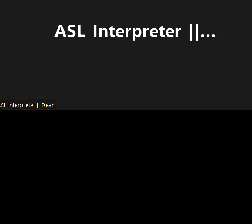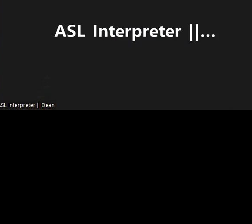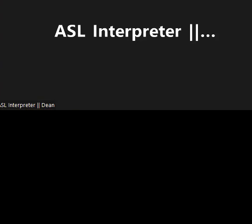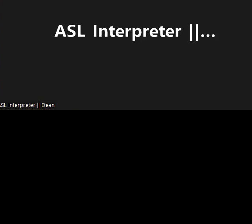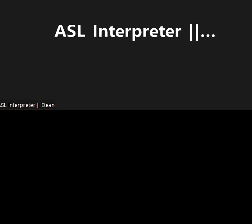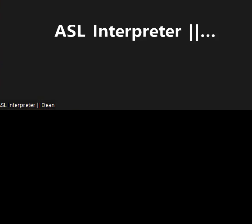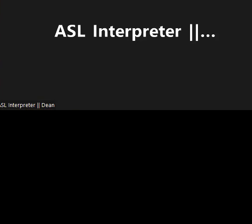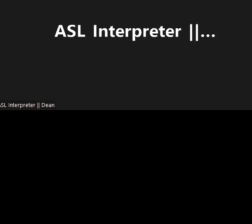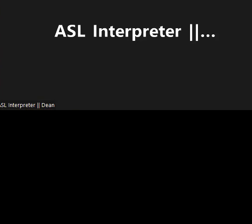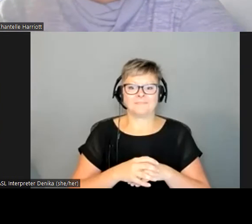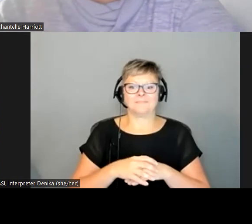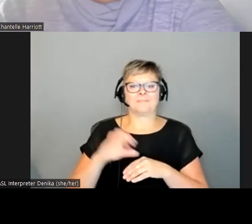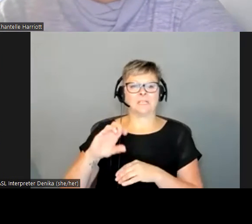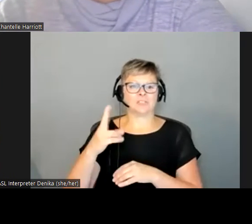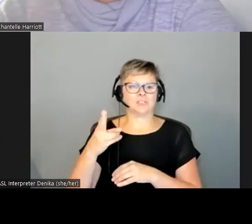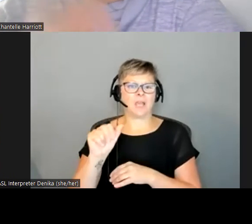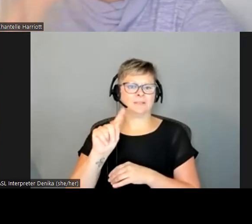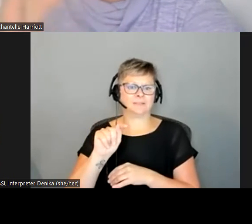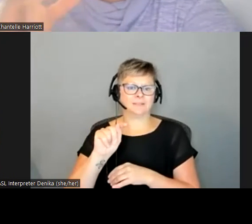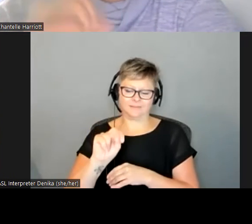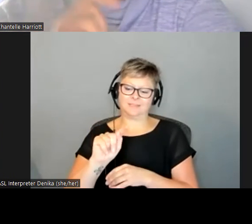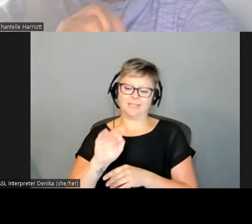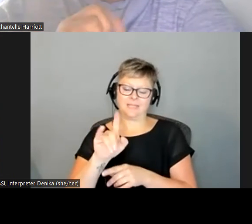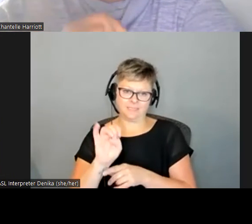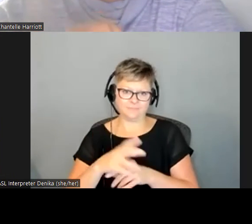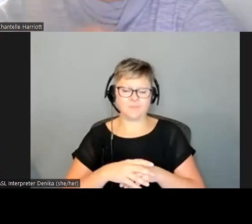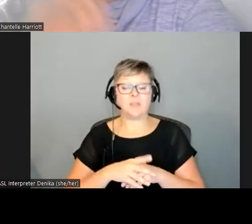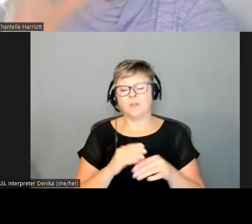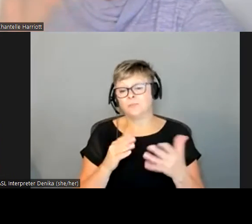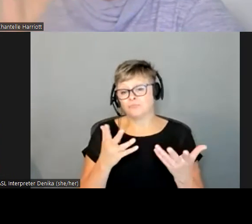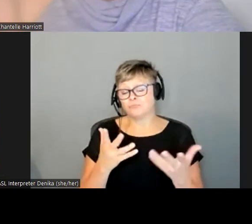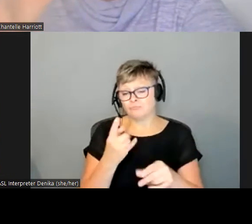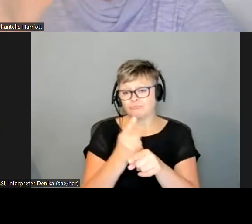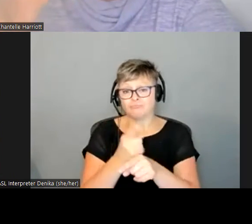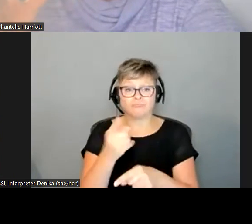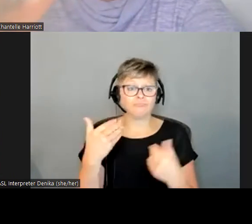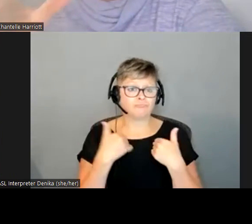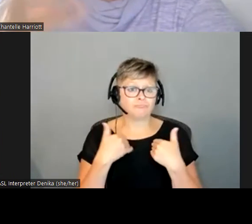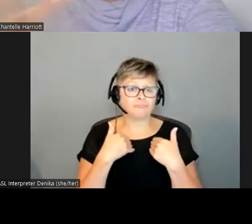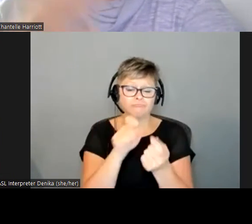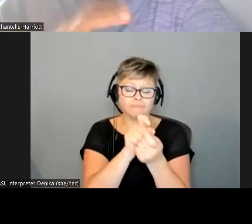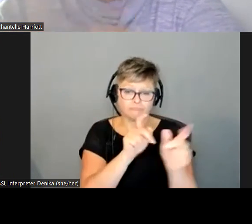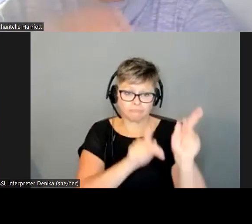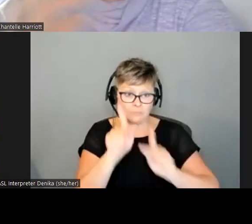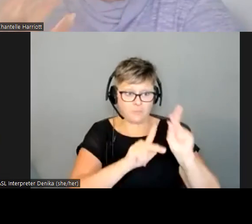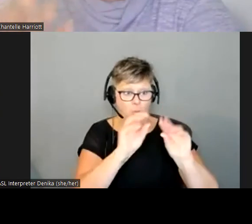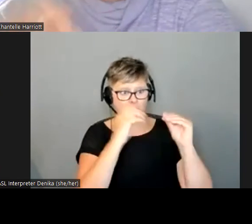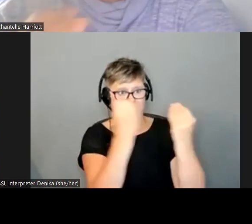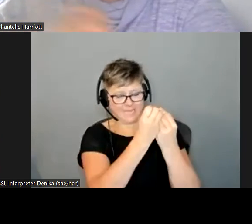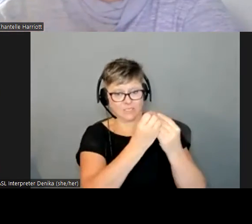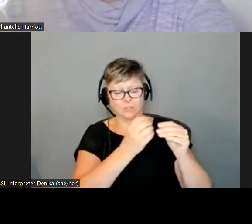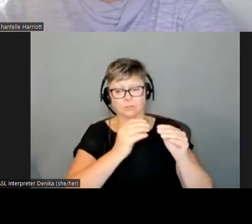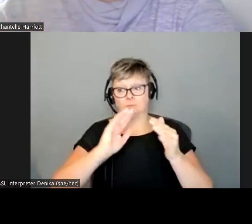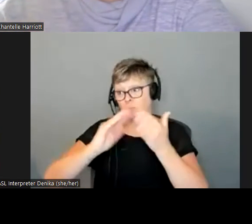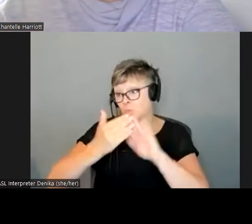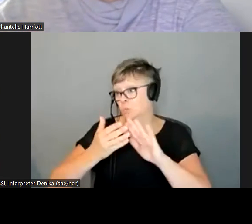on what was said is that you do have point people. I think the way that organizations, the ones in the community, even in